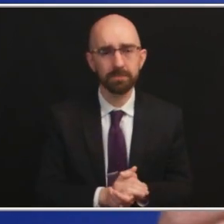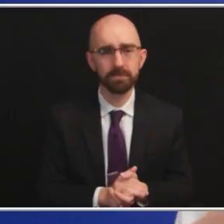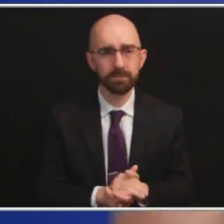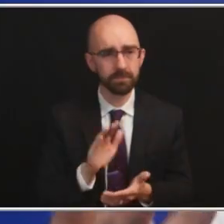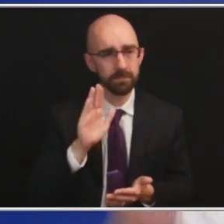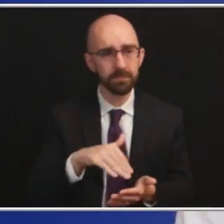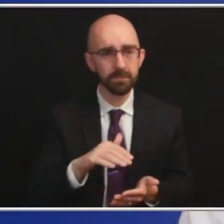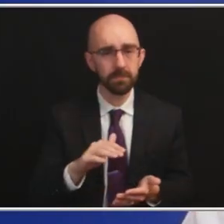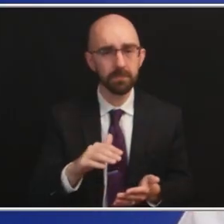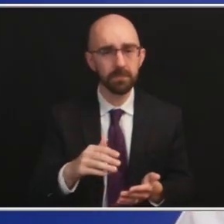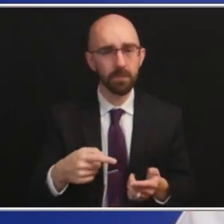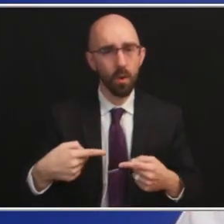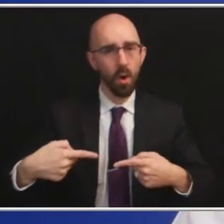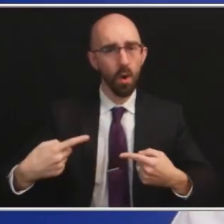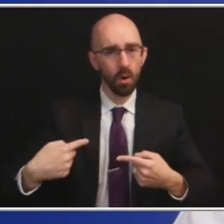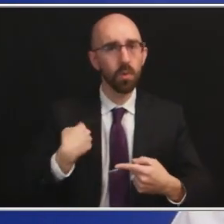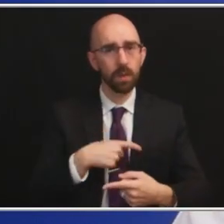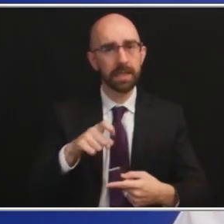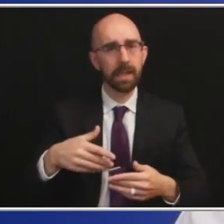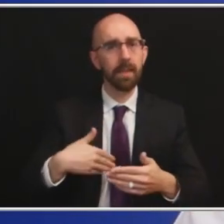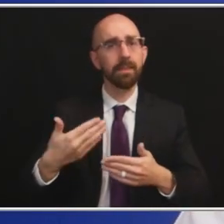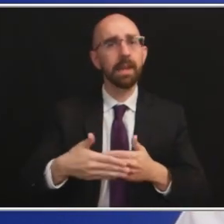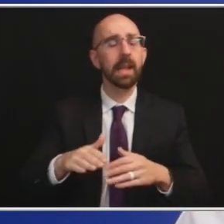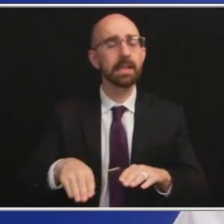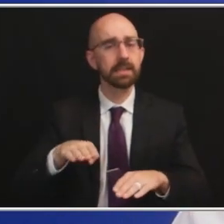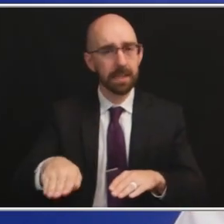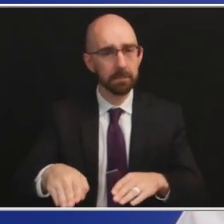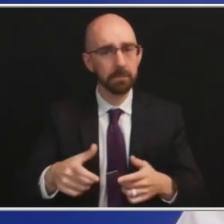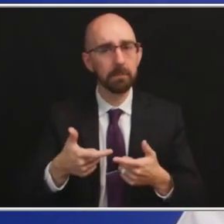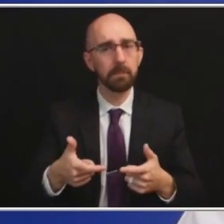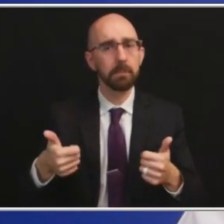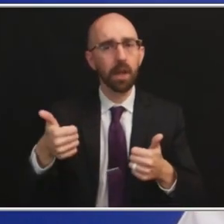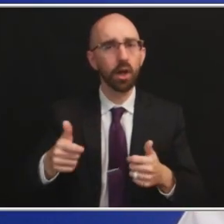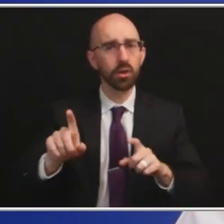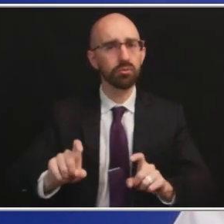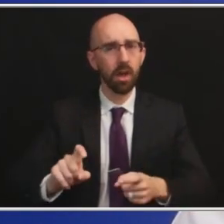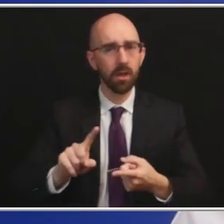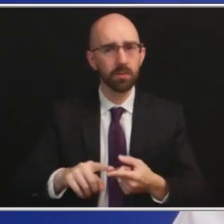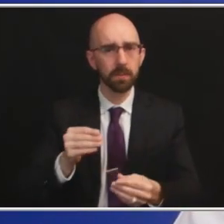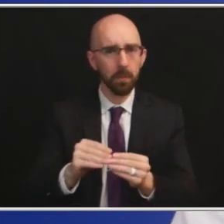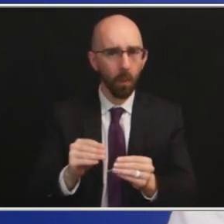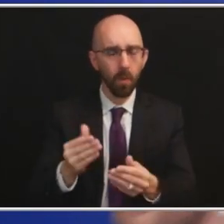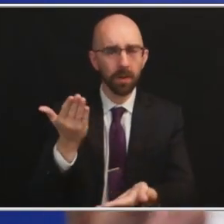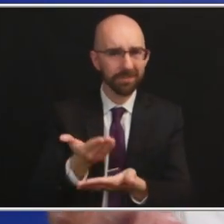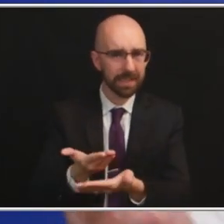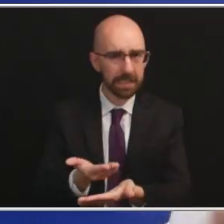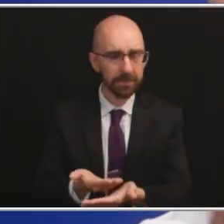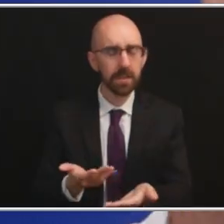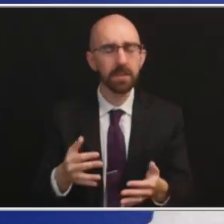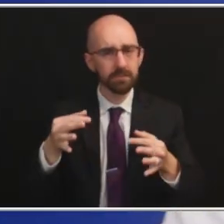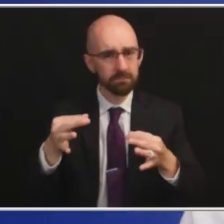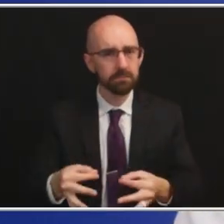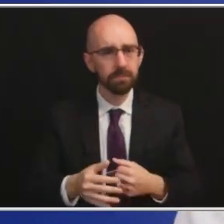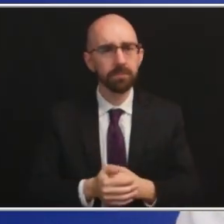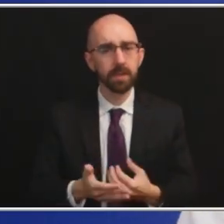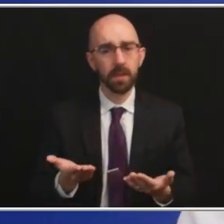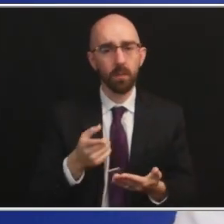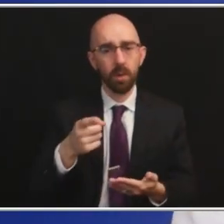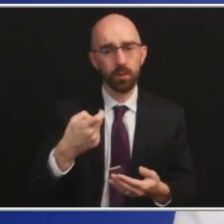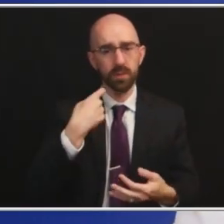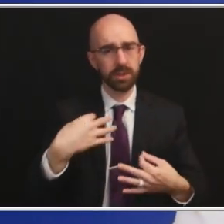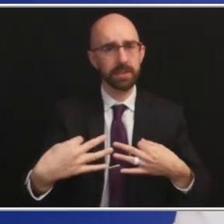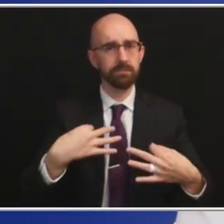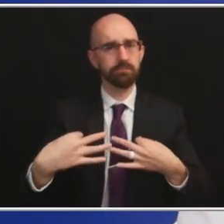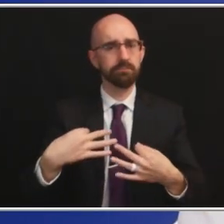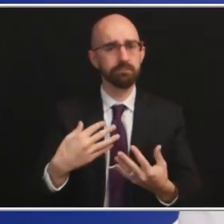arguing that we need to take the next step and do bigger trials to be more definitive. What Matt's laid out, or what you've laid out, is